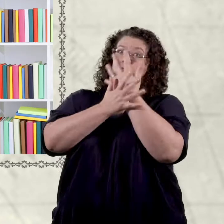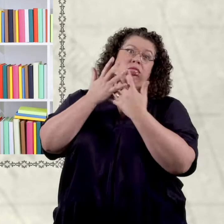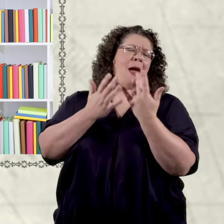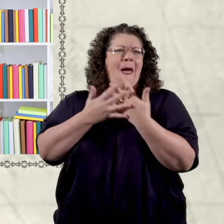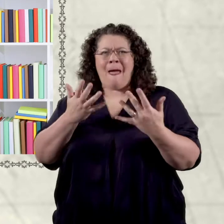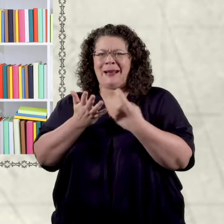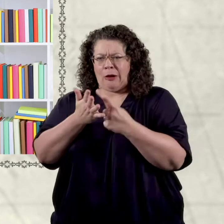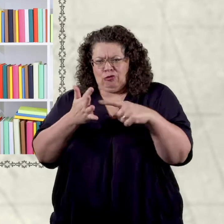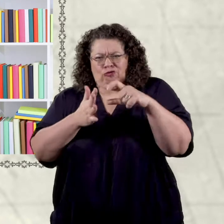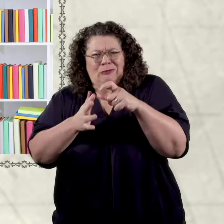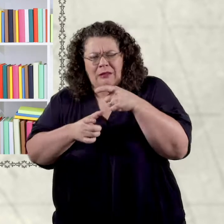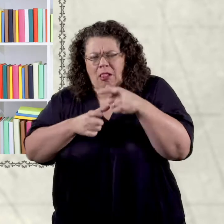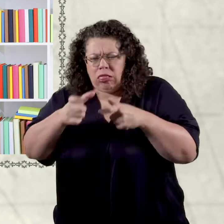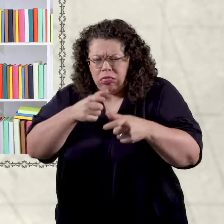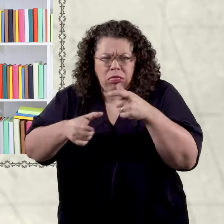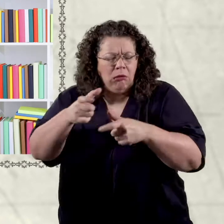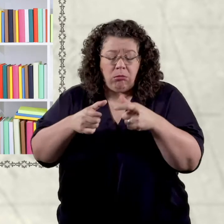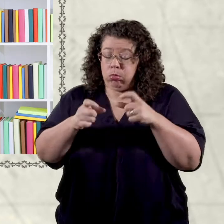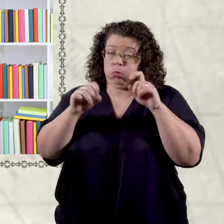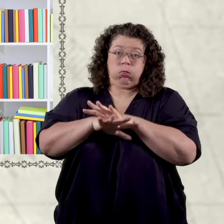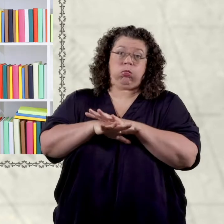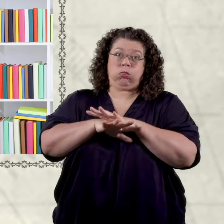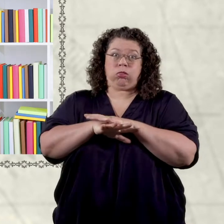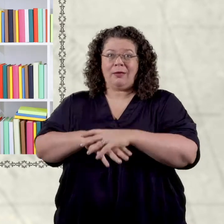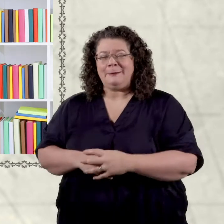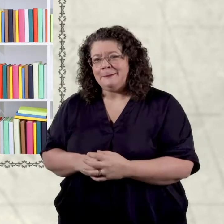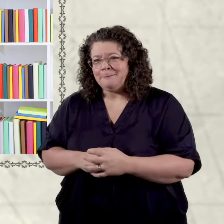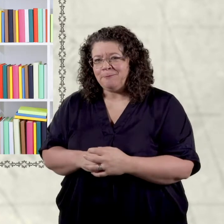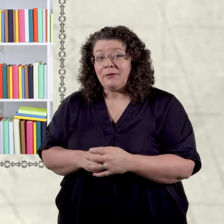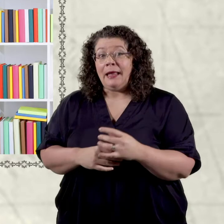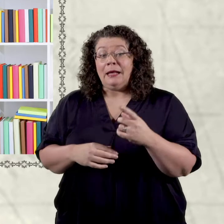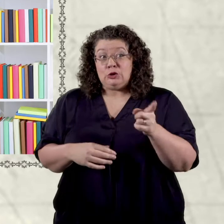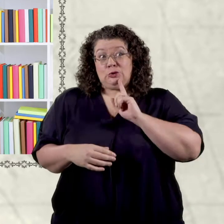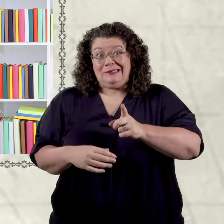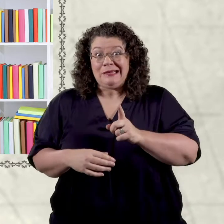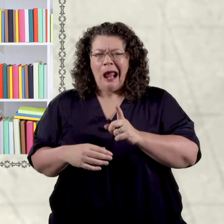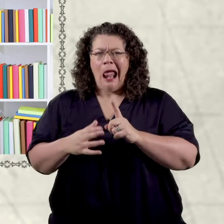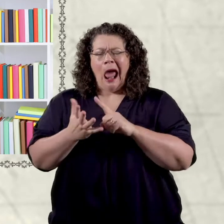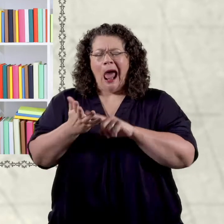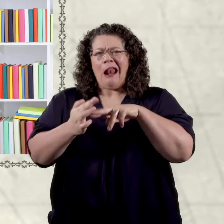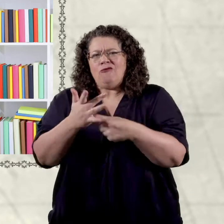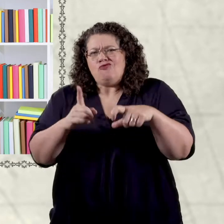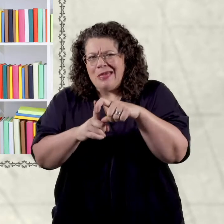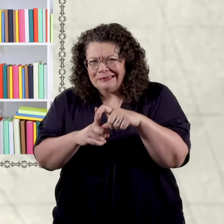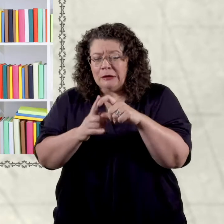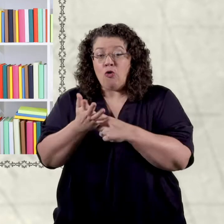in a sentence. She'd say, Alfred read